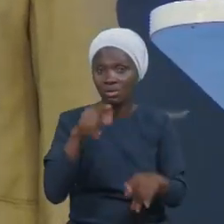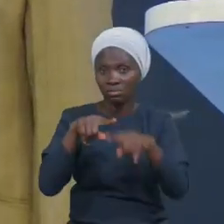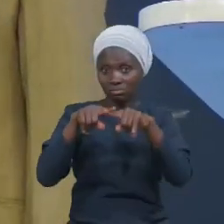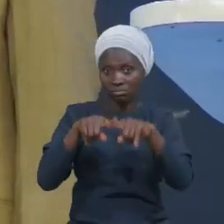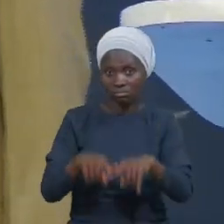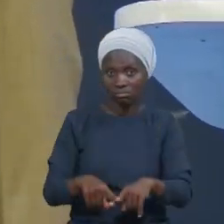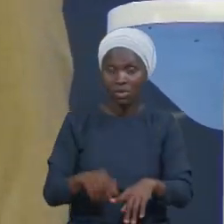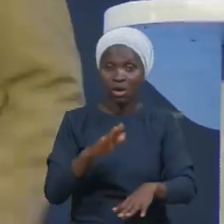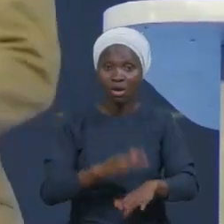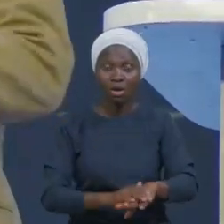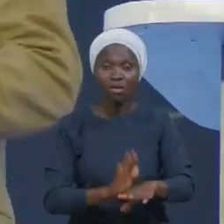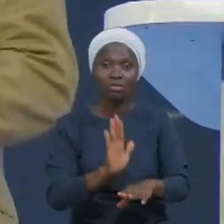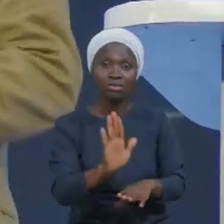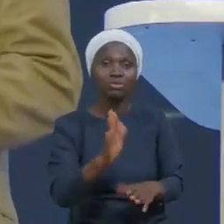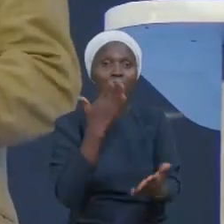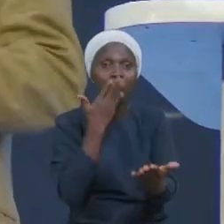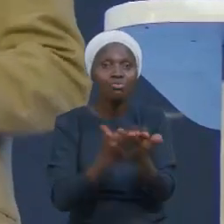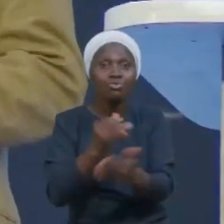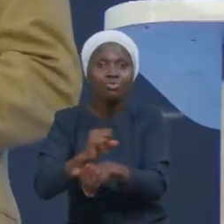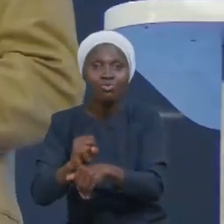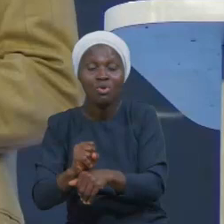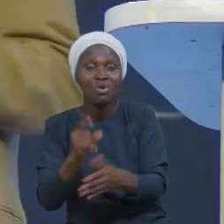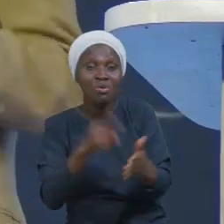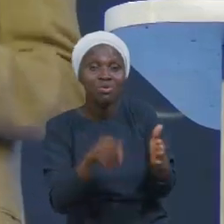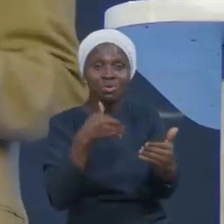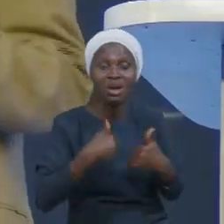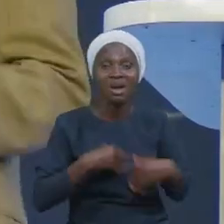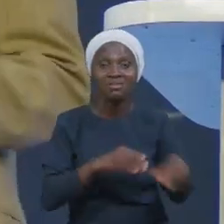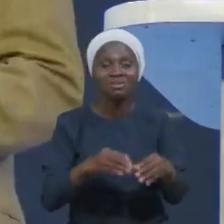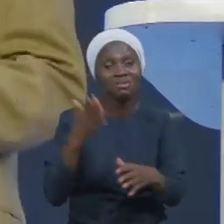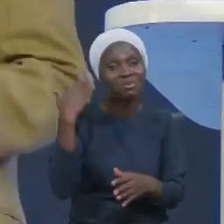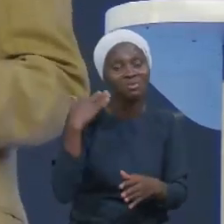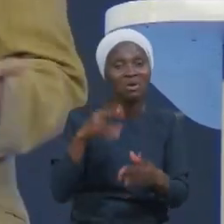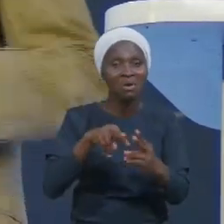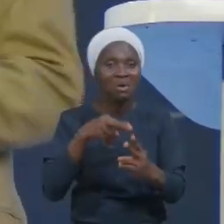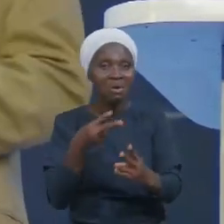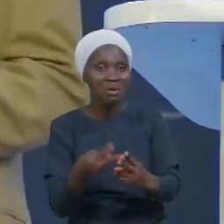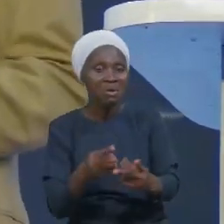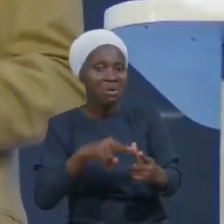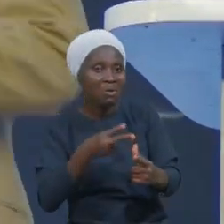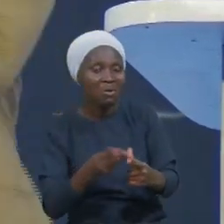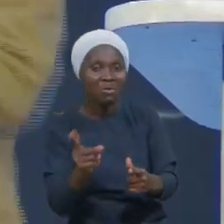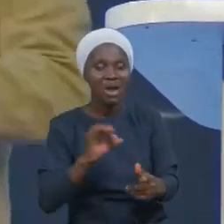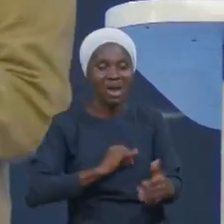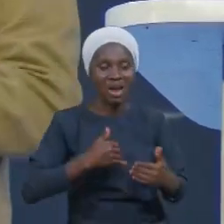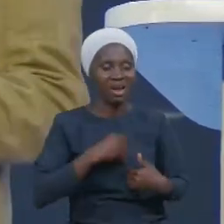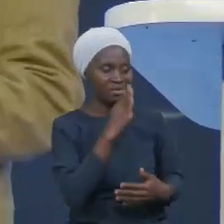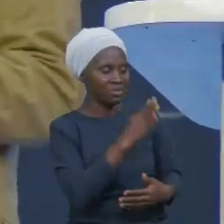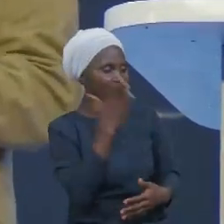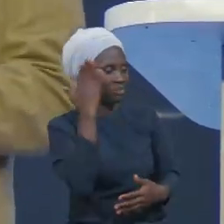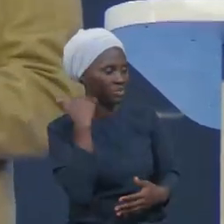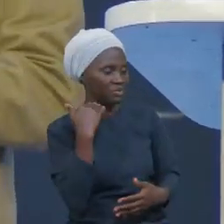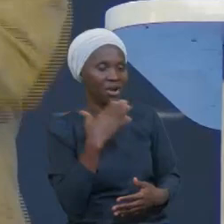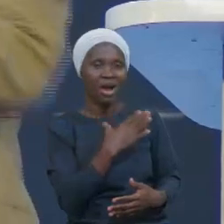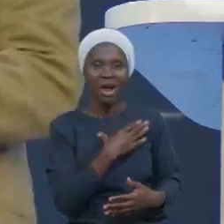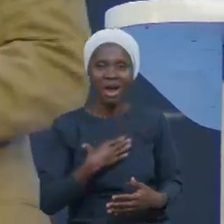your marriage, on what I have done, on where I have been, on many